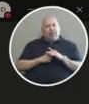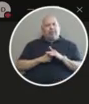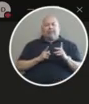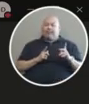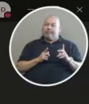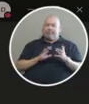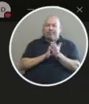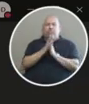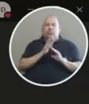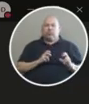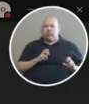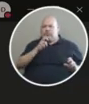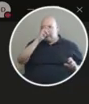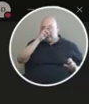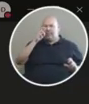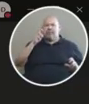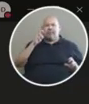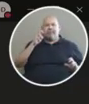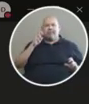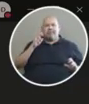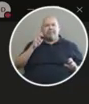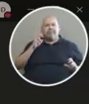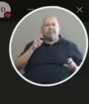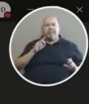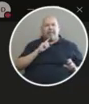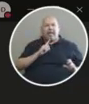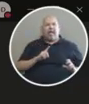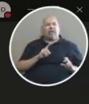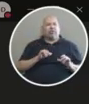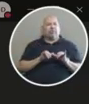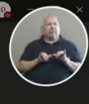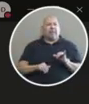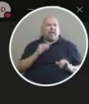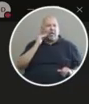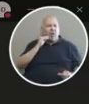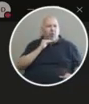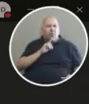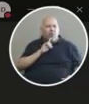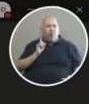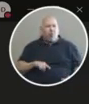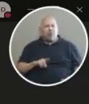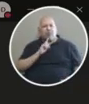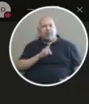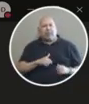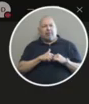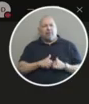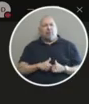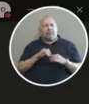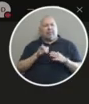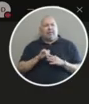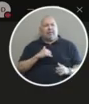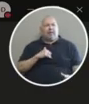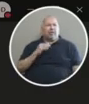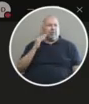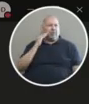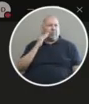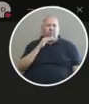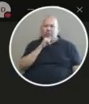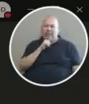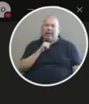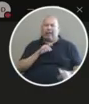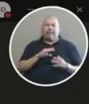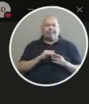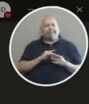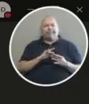cracking down a little bit more on the actual stay-at-home order and actually enforcing it. No, this is not a